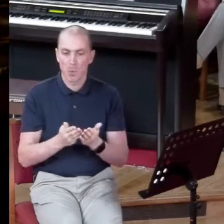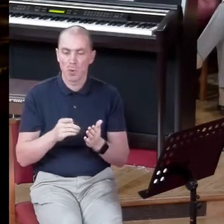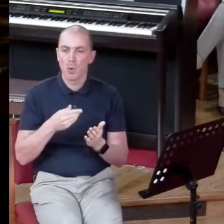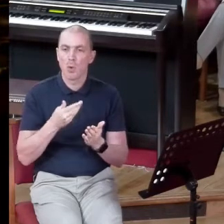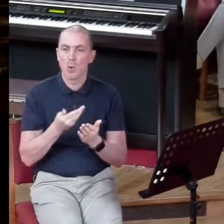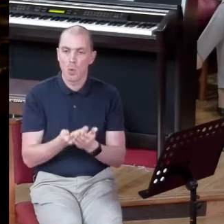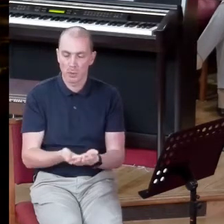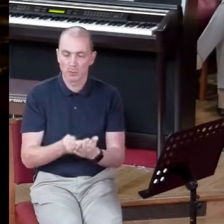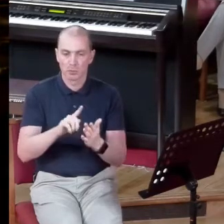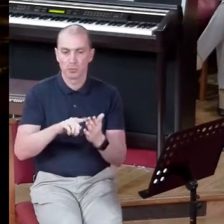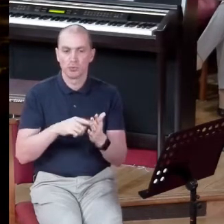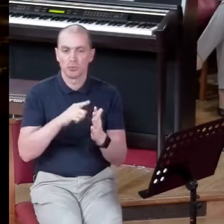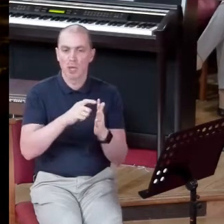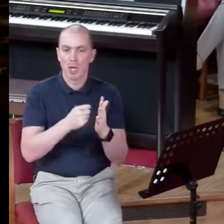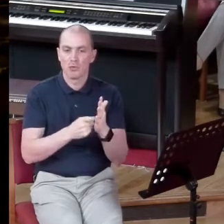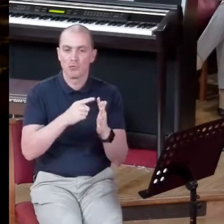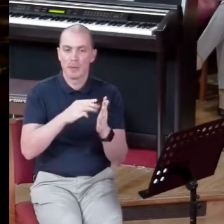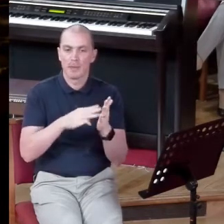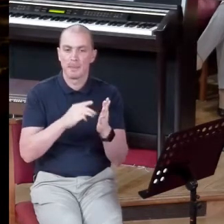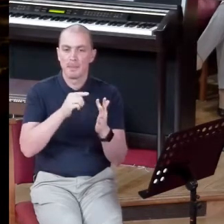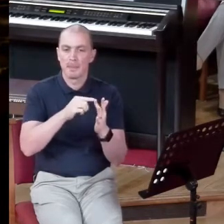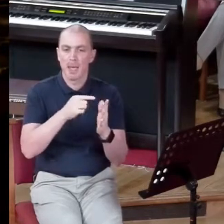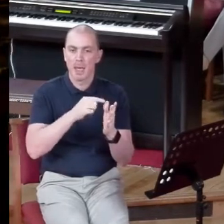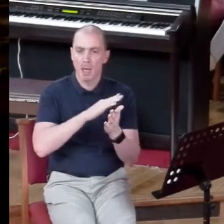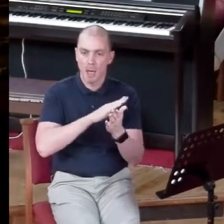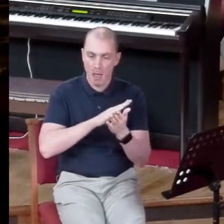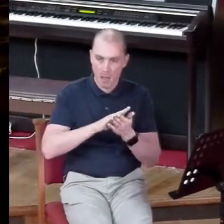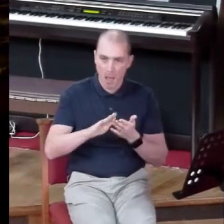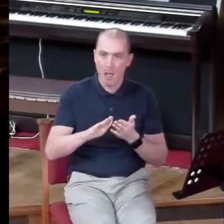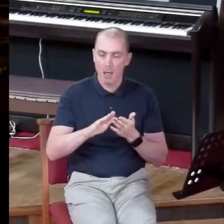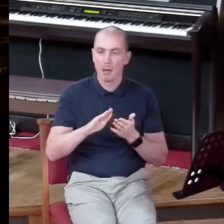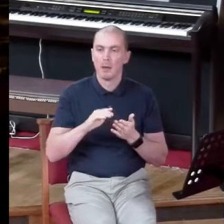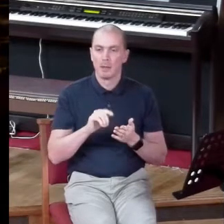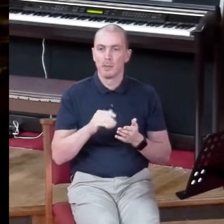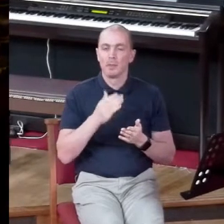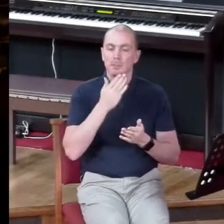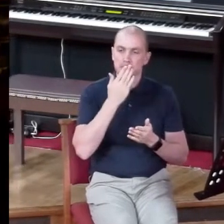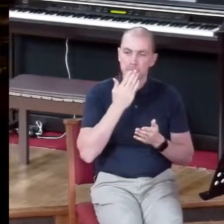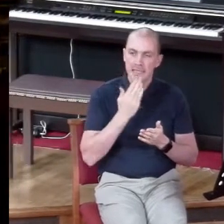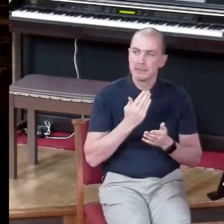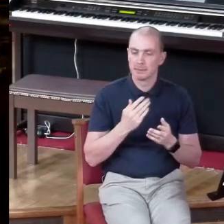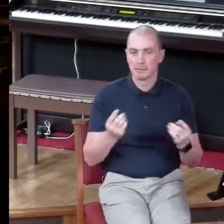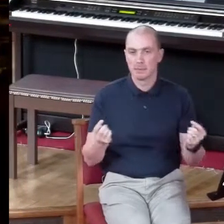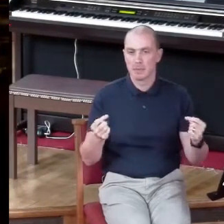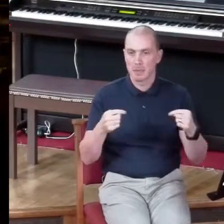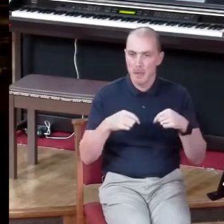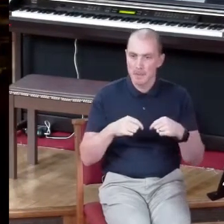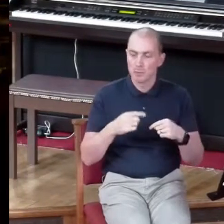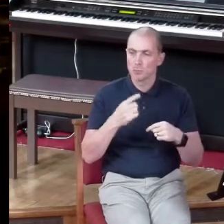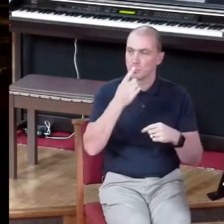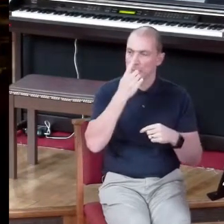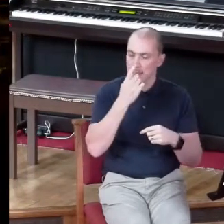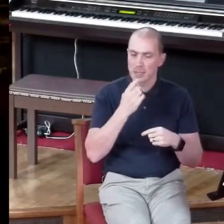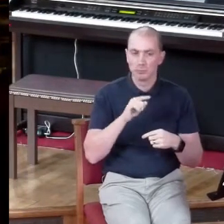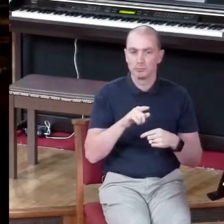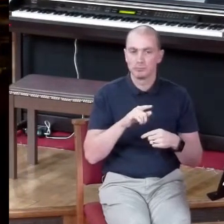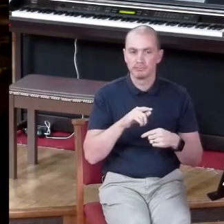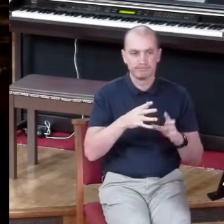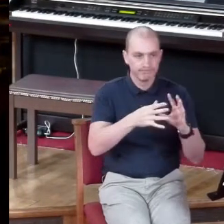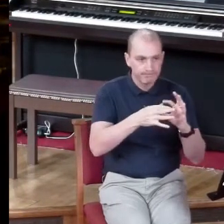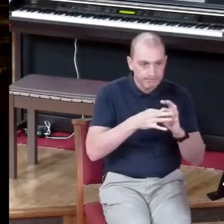Please come along and join these wonderful evenings. Conventions are a great time to join with people from other churches, to